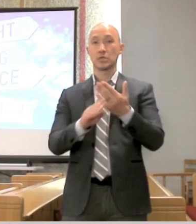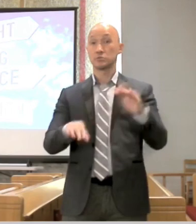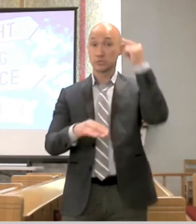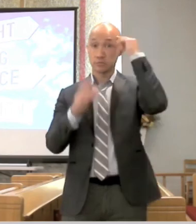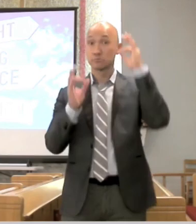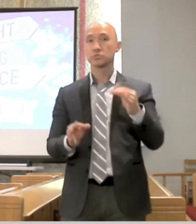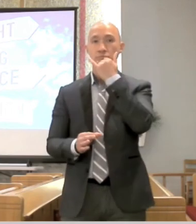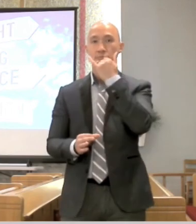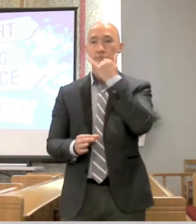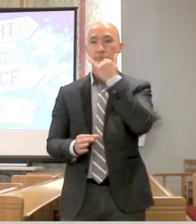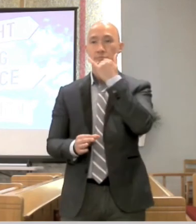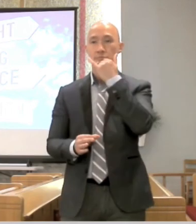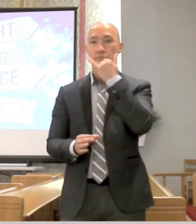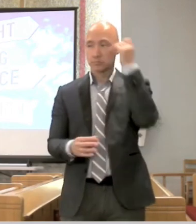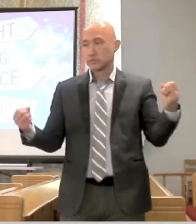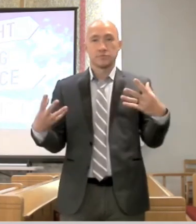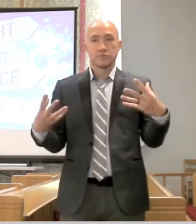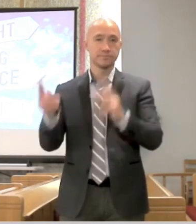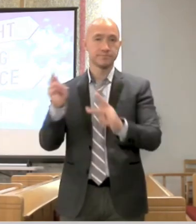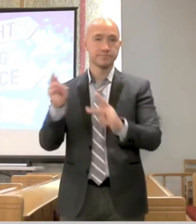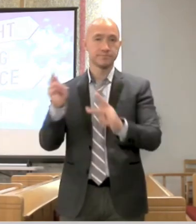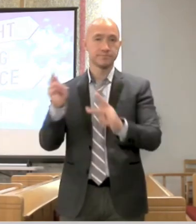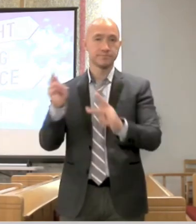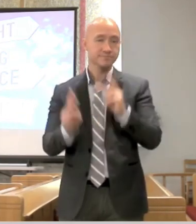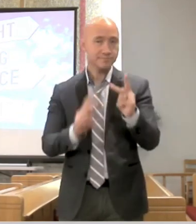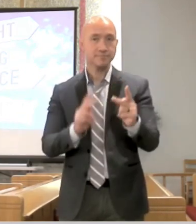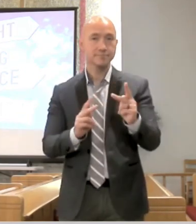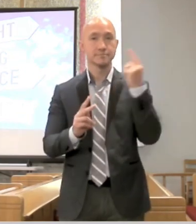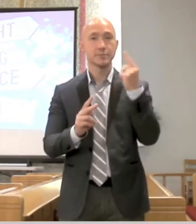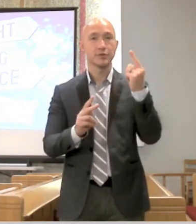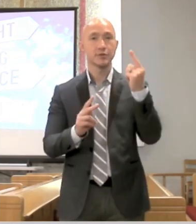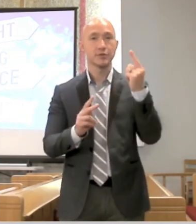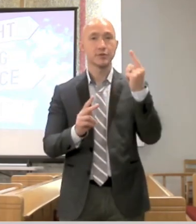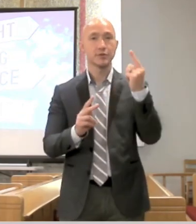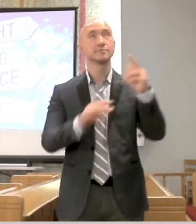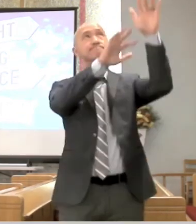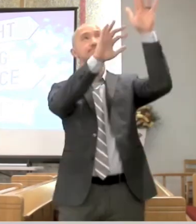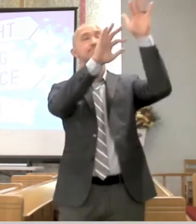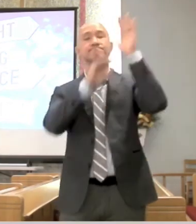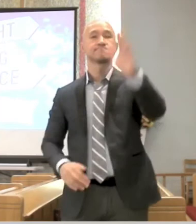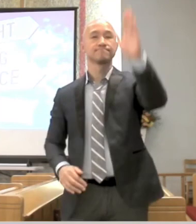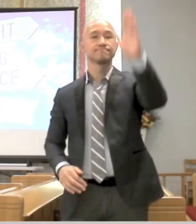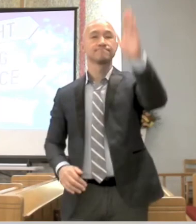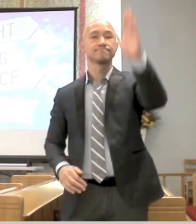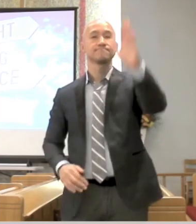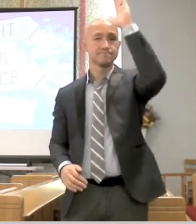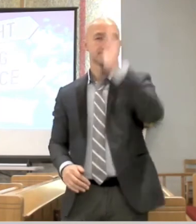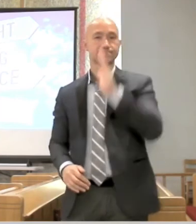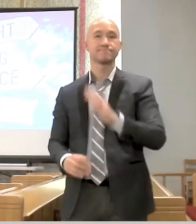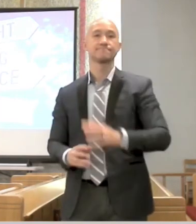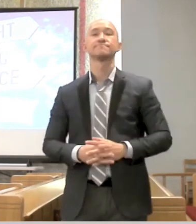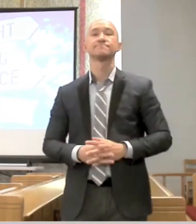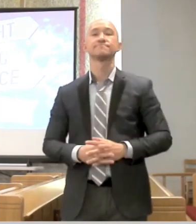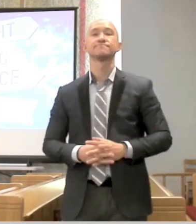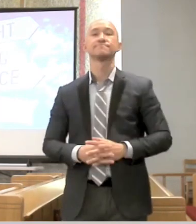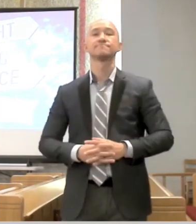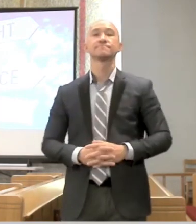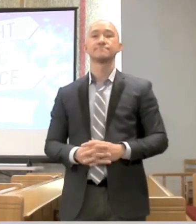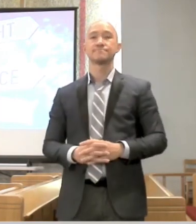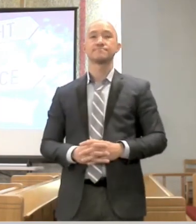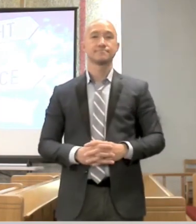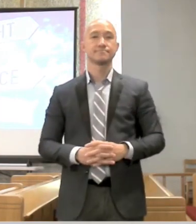fear. Choose out of fear of God. That's the good fear to choose, but not out of fear of people. Just